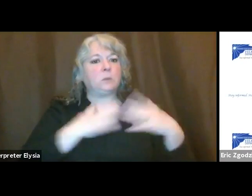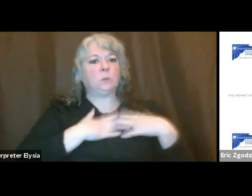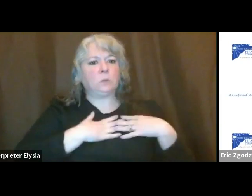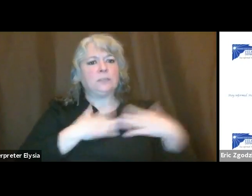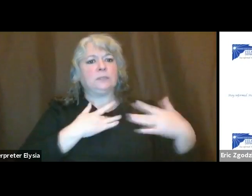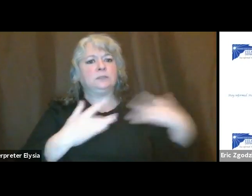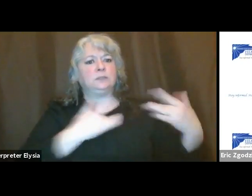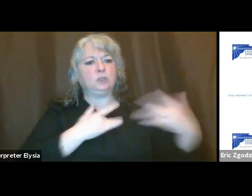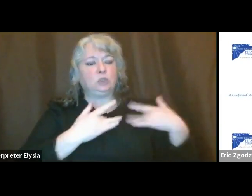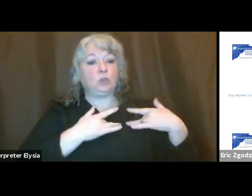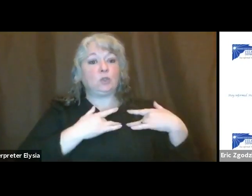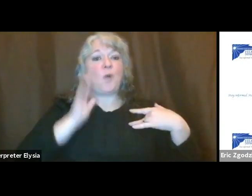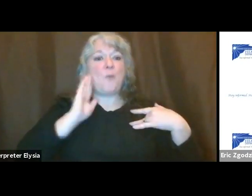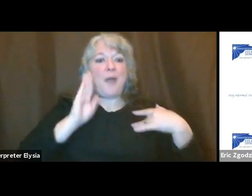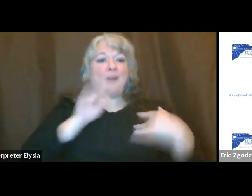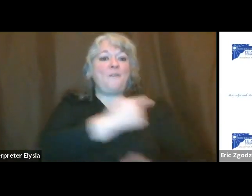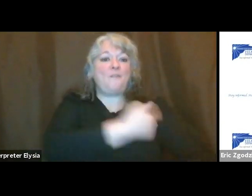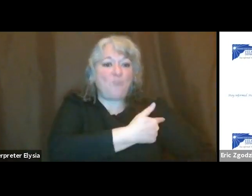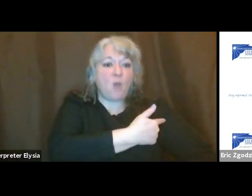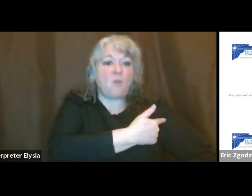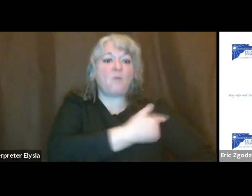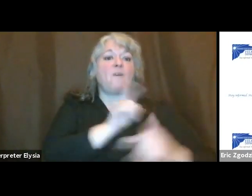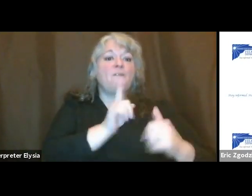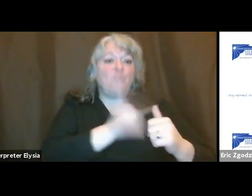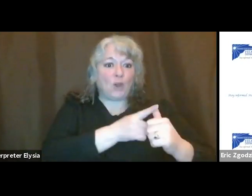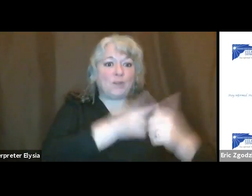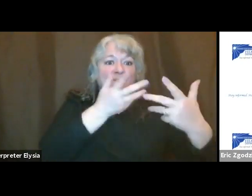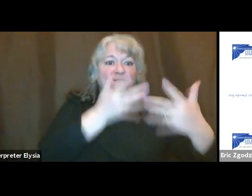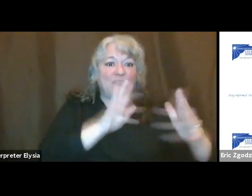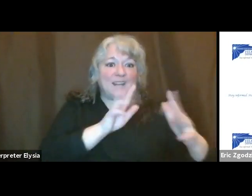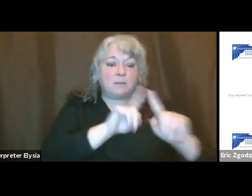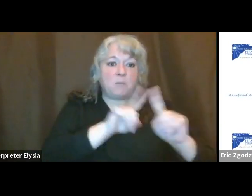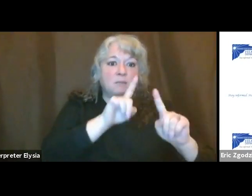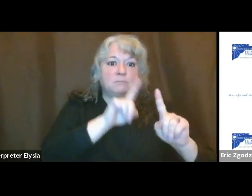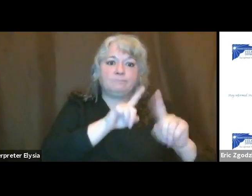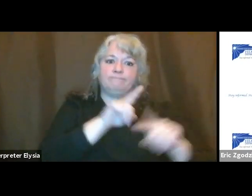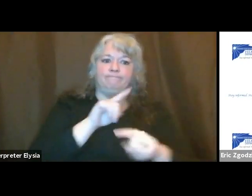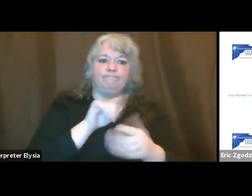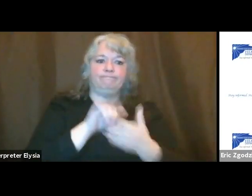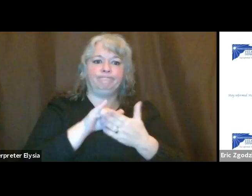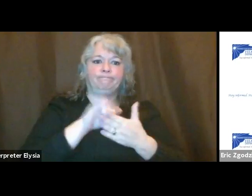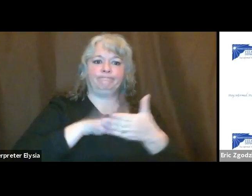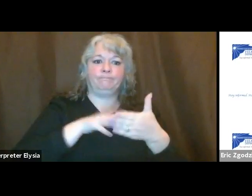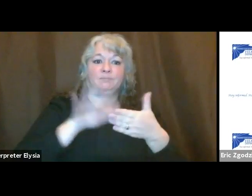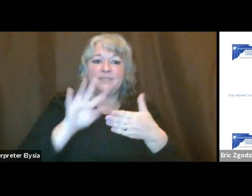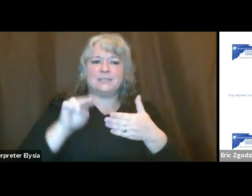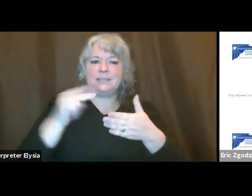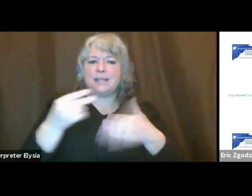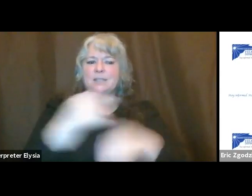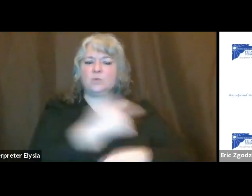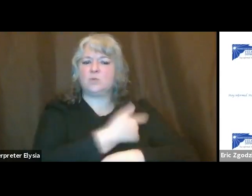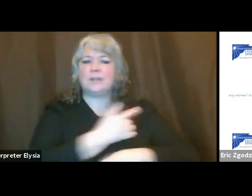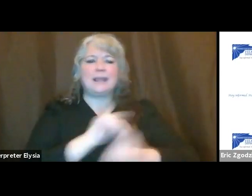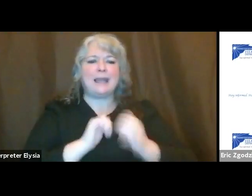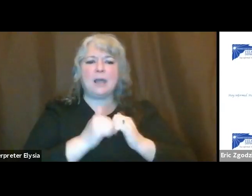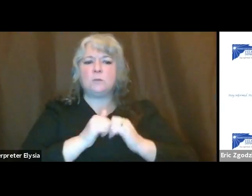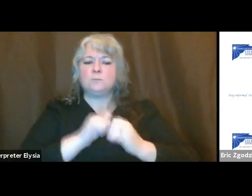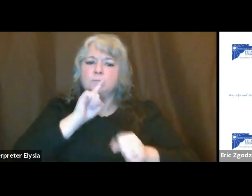to get one and then they're not going to be able to schedule their second appointment to get that second dose. How is it ensured that that